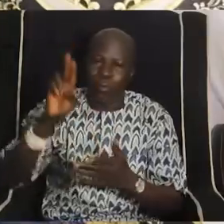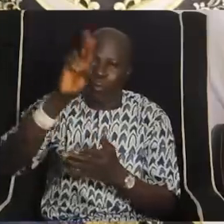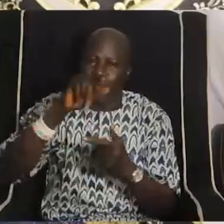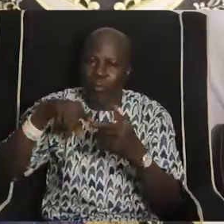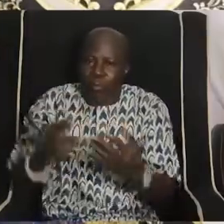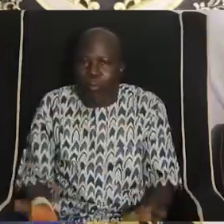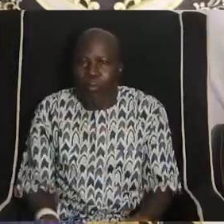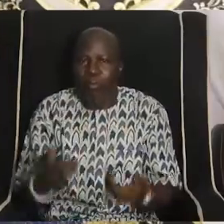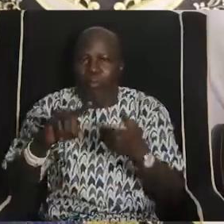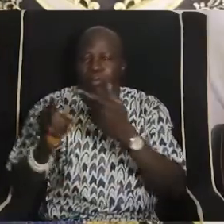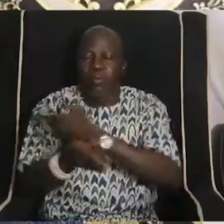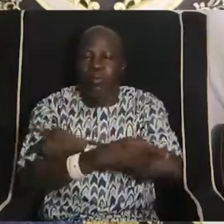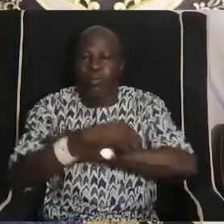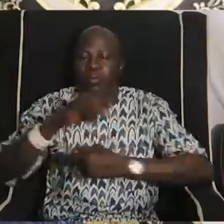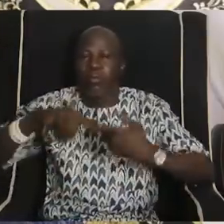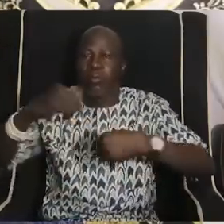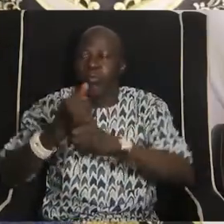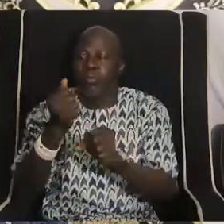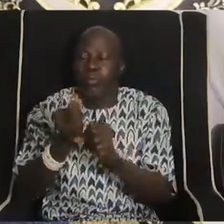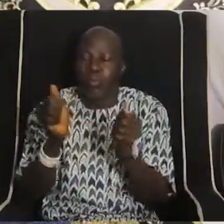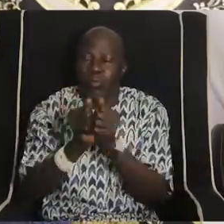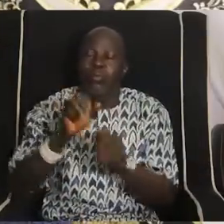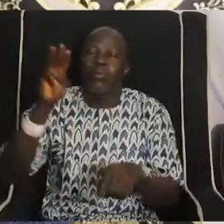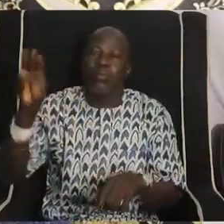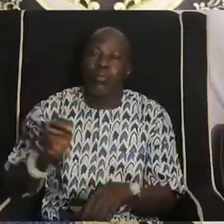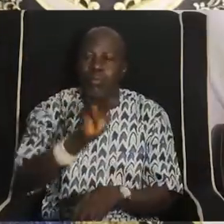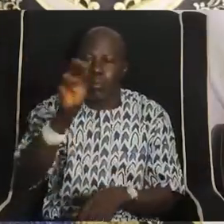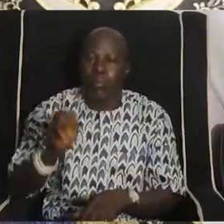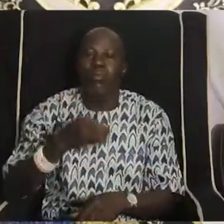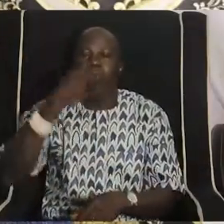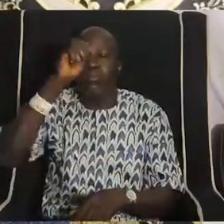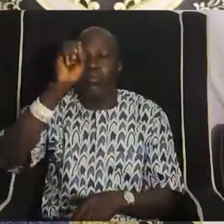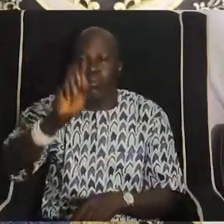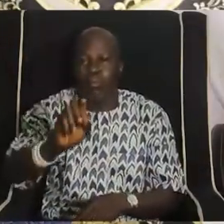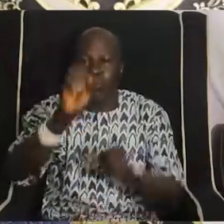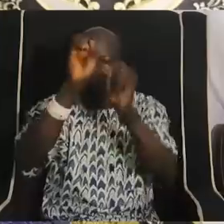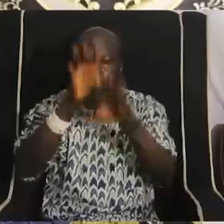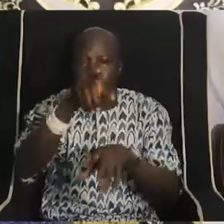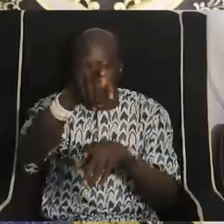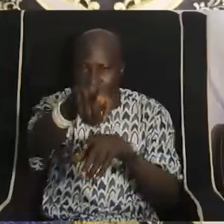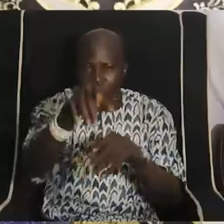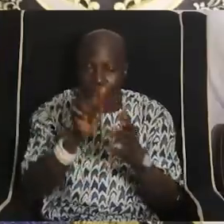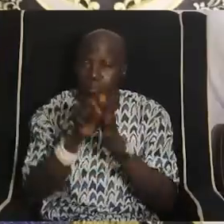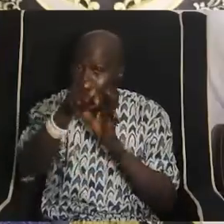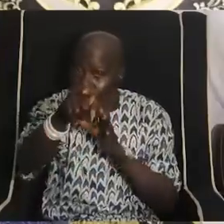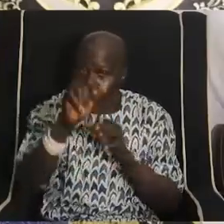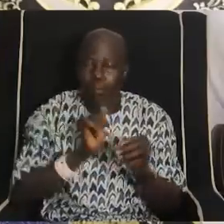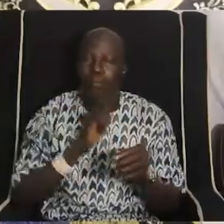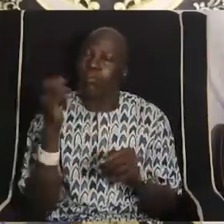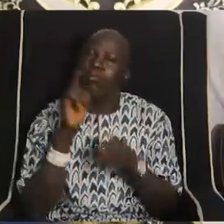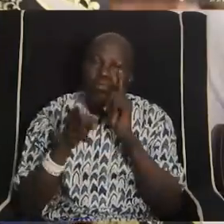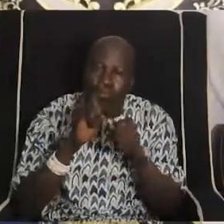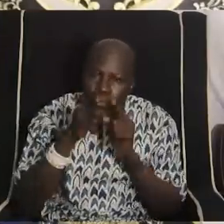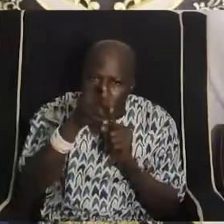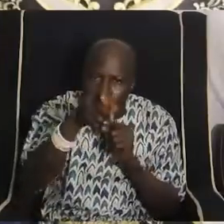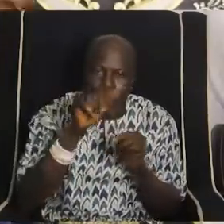2023 I live today to je ojo aje which is Monday. Mo fi sure fun o. I use it to bless you. Iwo ni mo ba soro. You are the one that I am